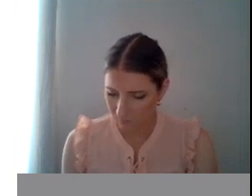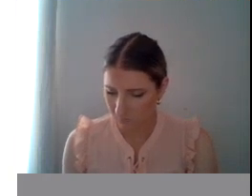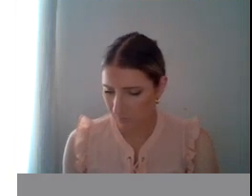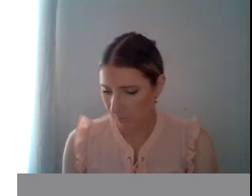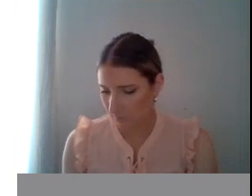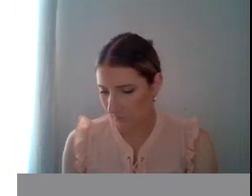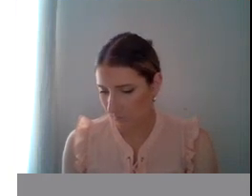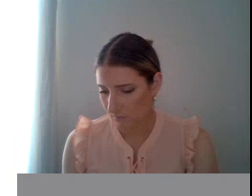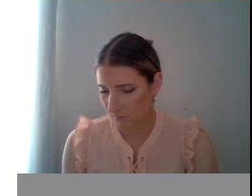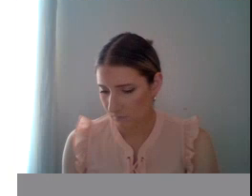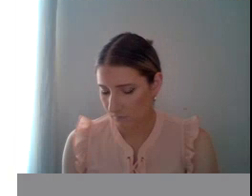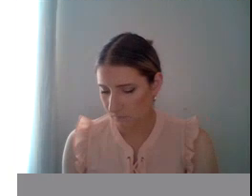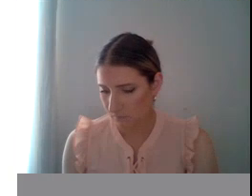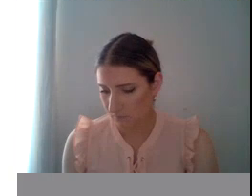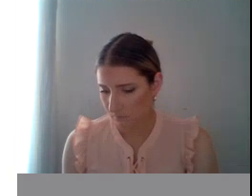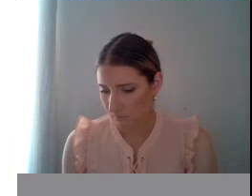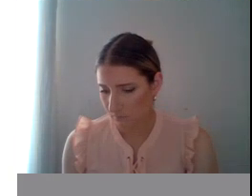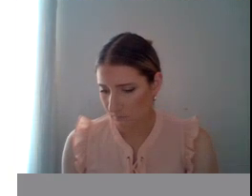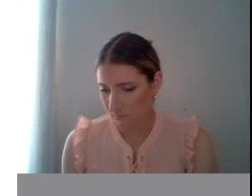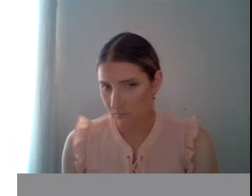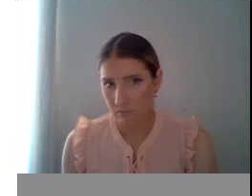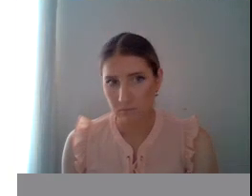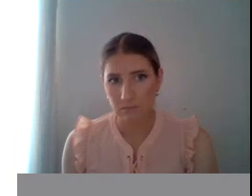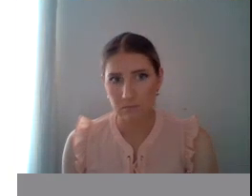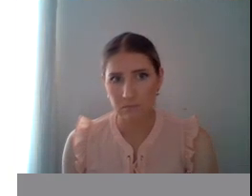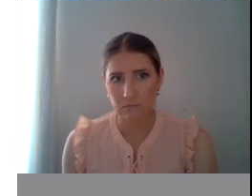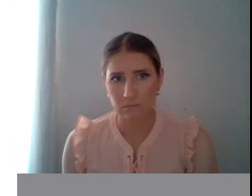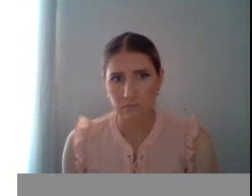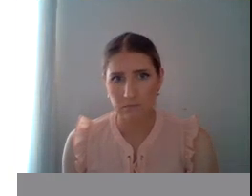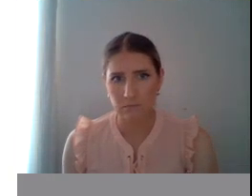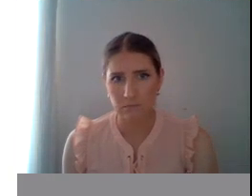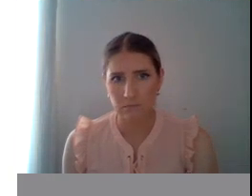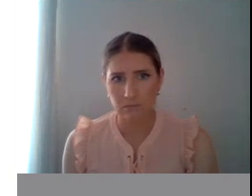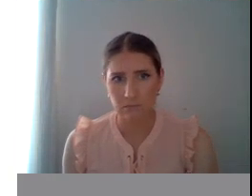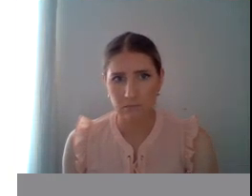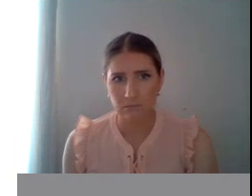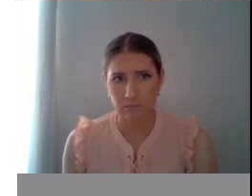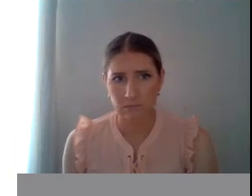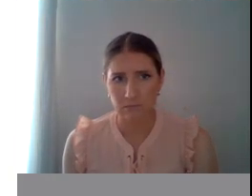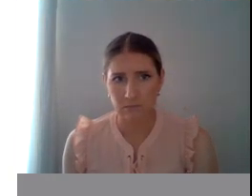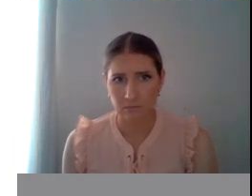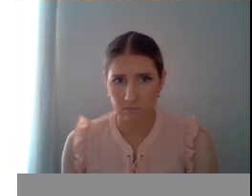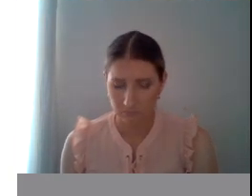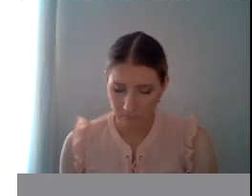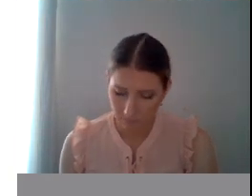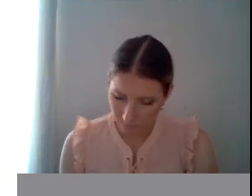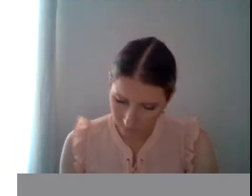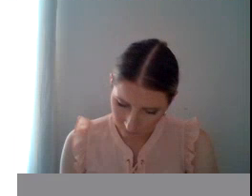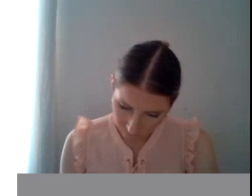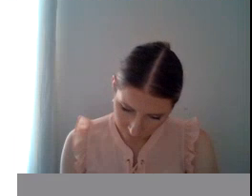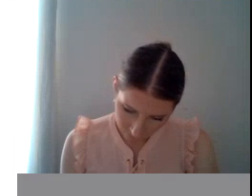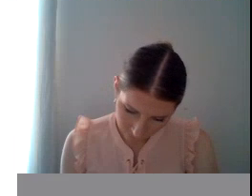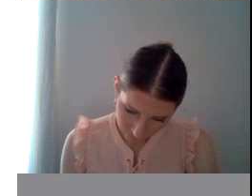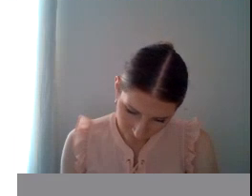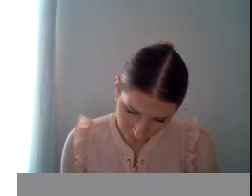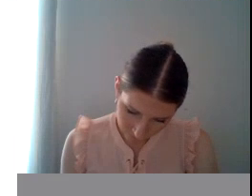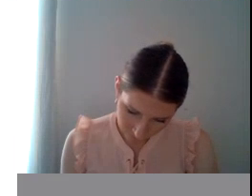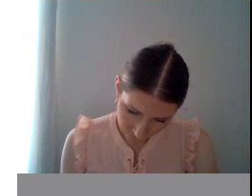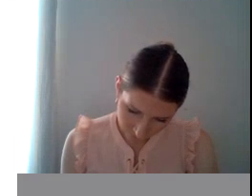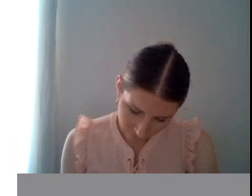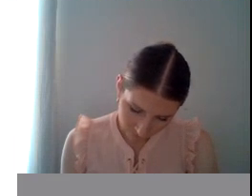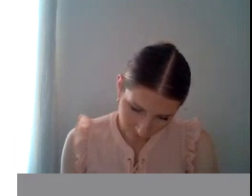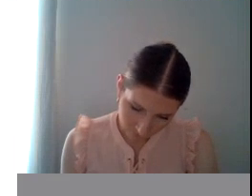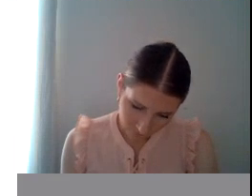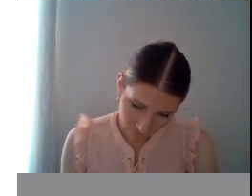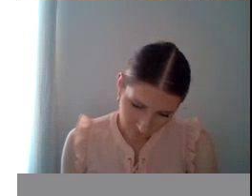kind of concerning. All the women might be quitting during their pregnancy or just before their pregnancy, but once they deliver